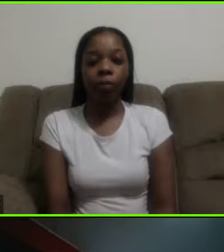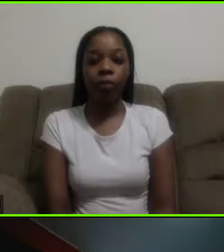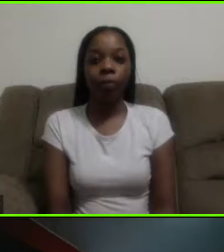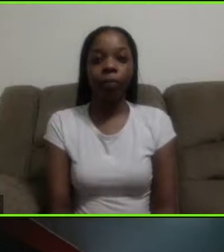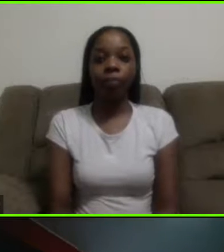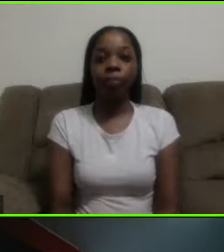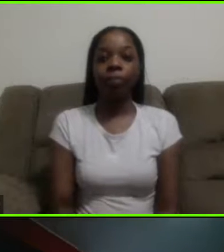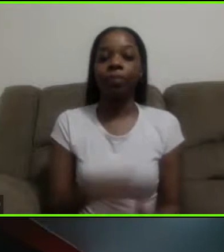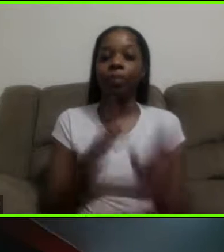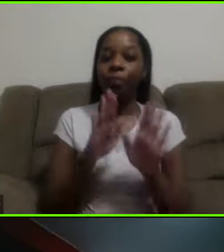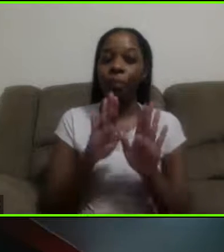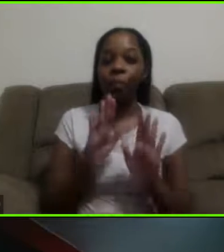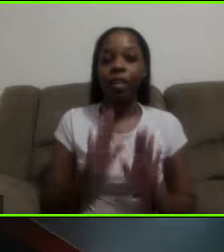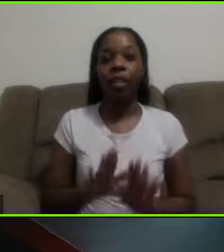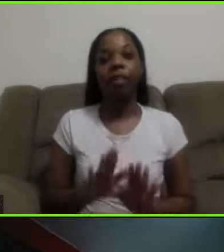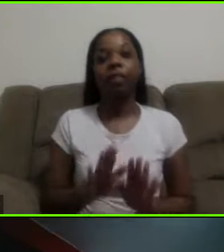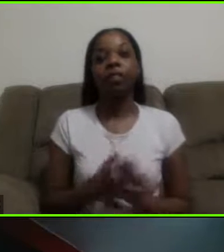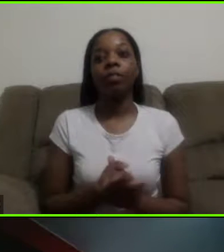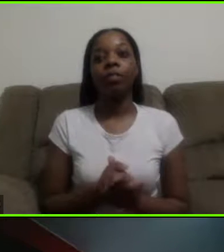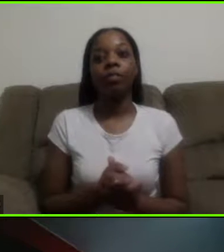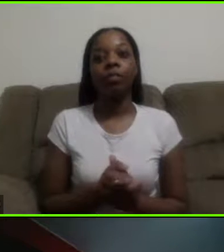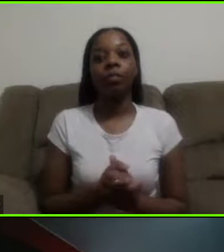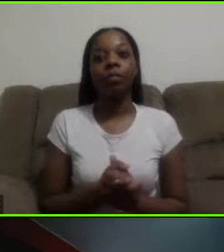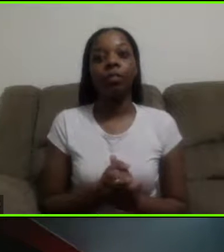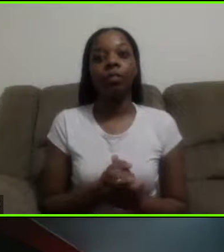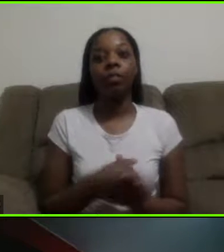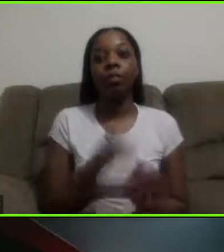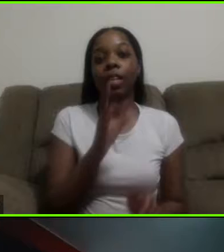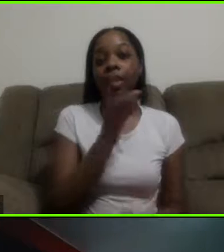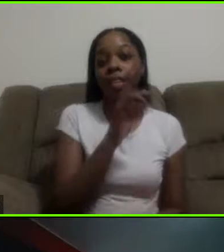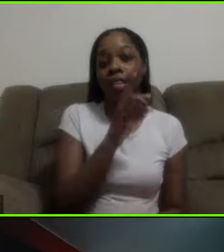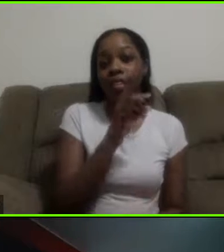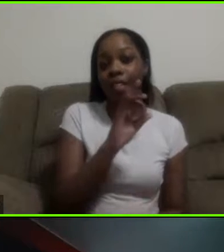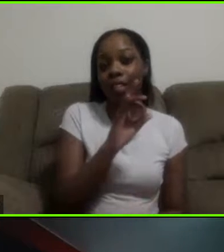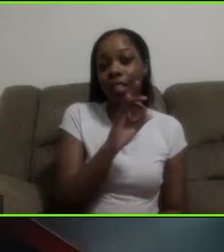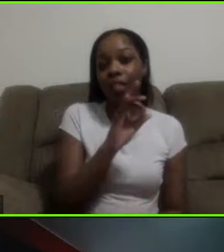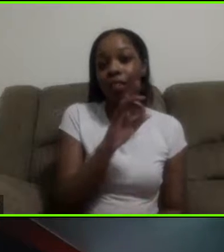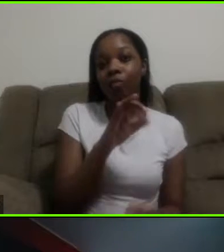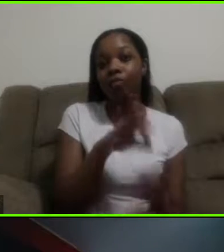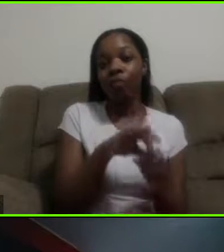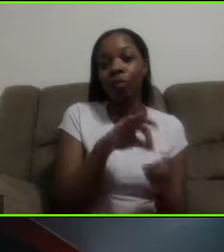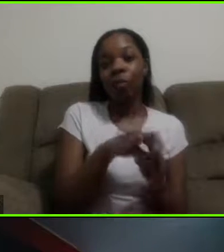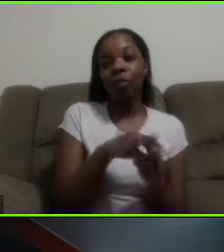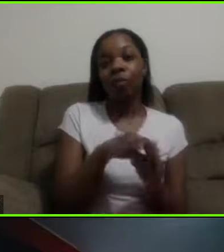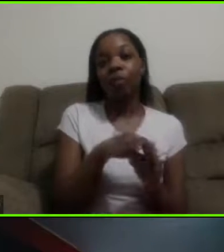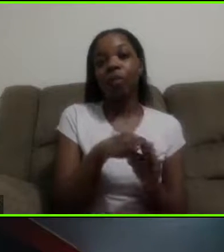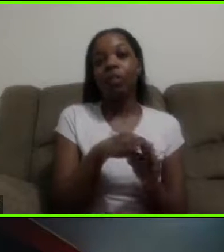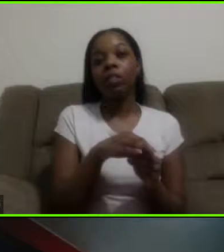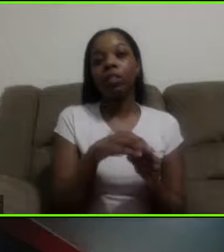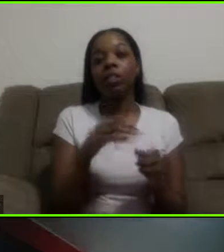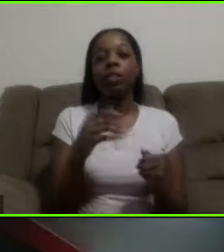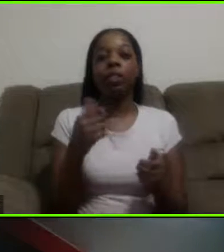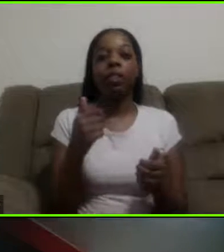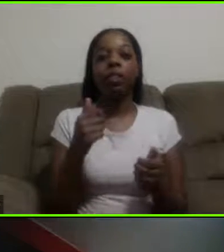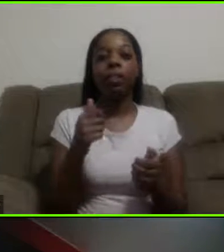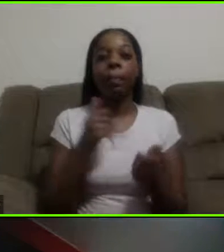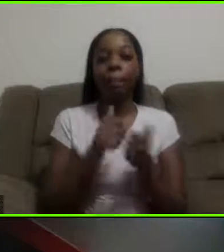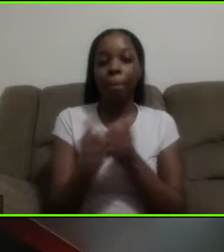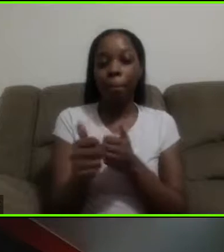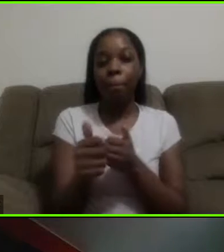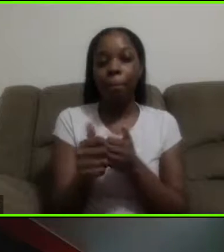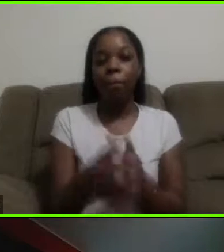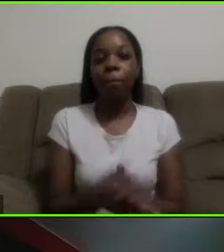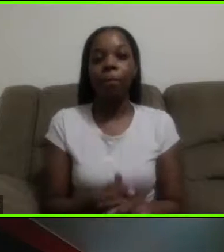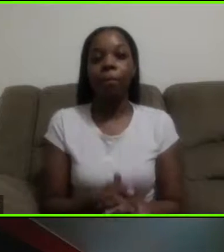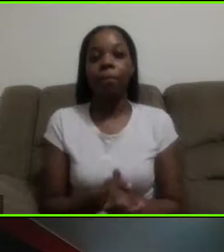Awesome. And a vote of 18 to 0 to 1, the piece passes. Great job, you guys.